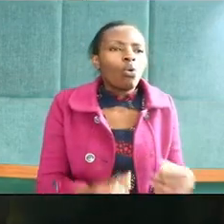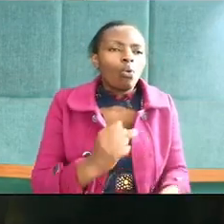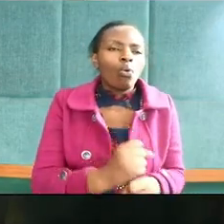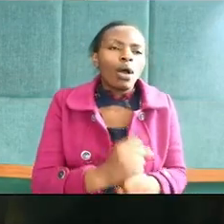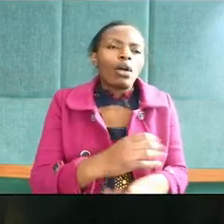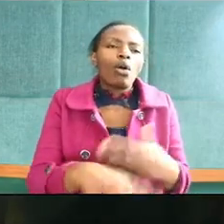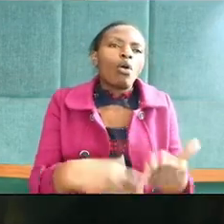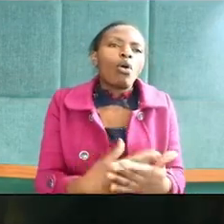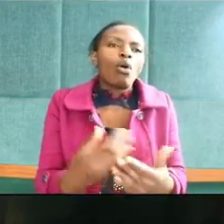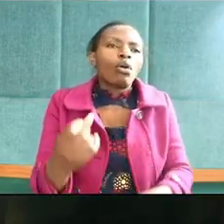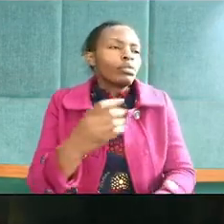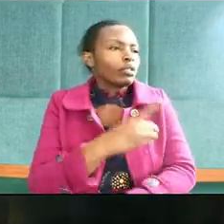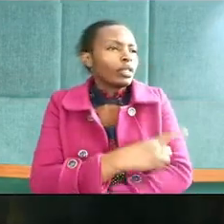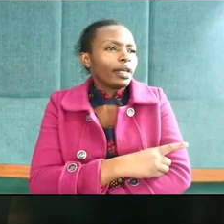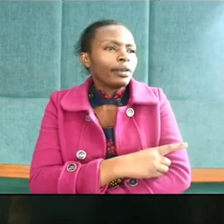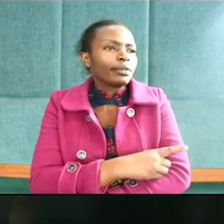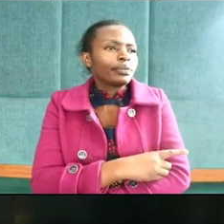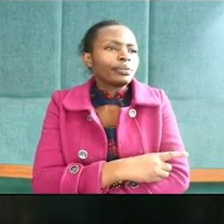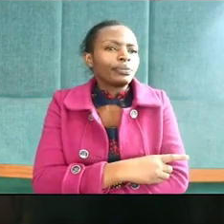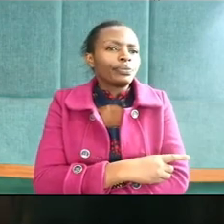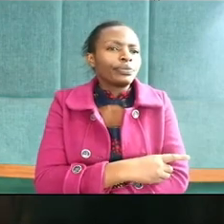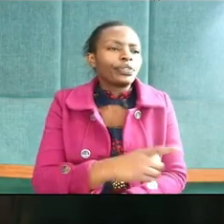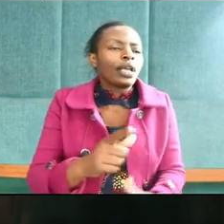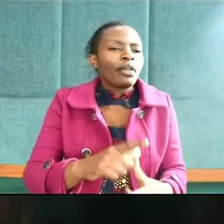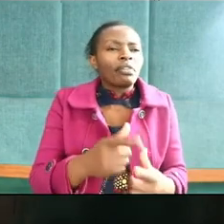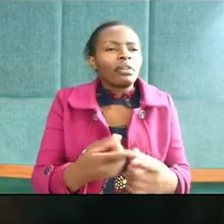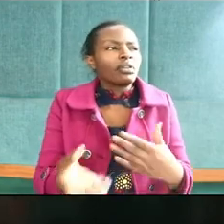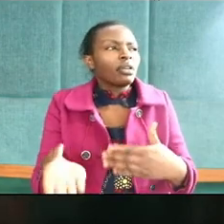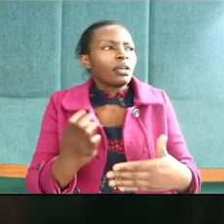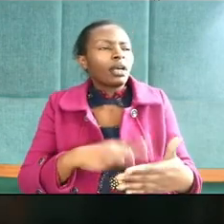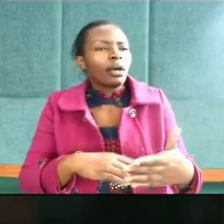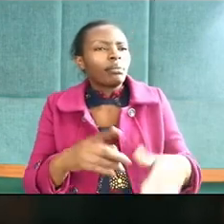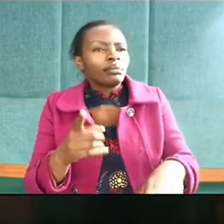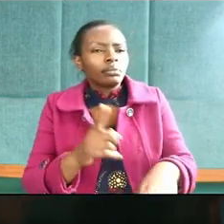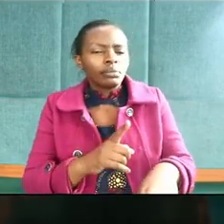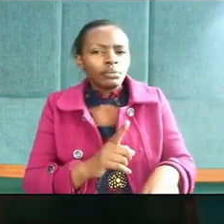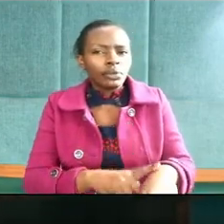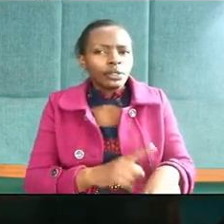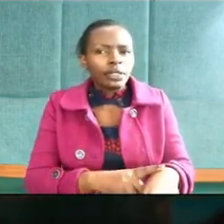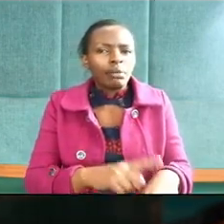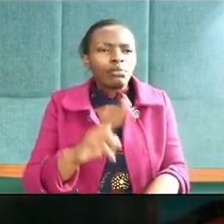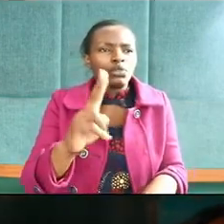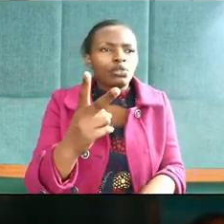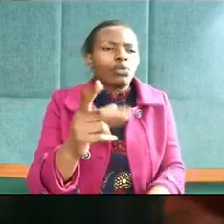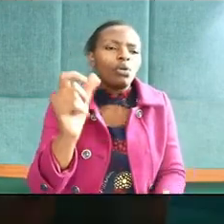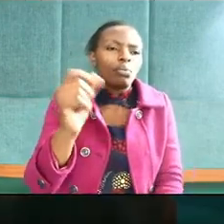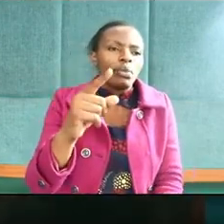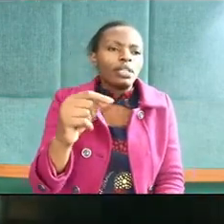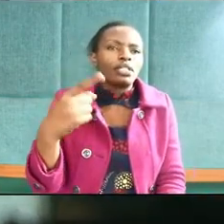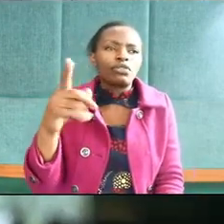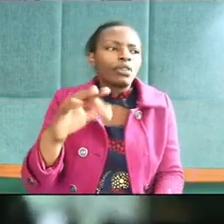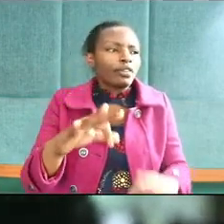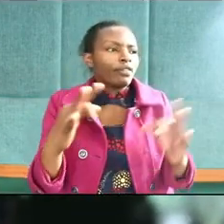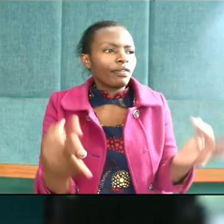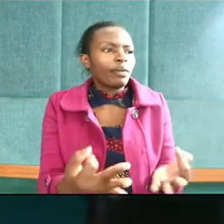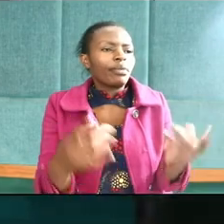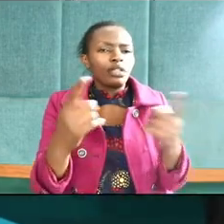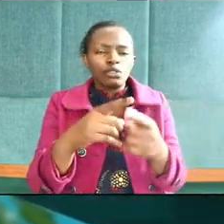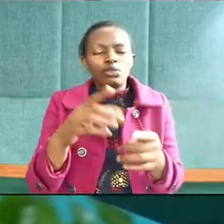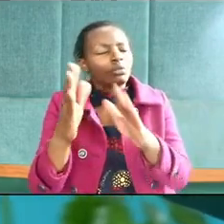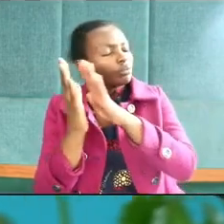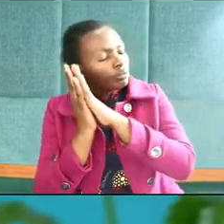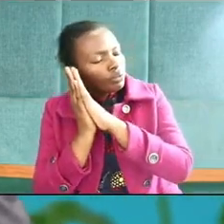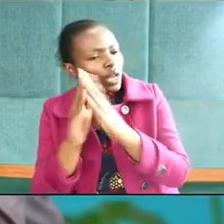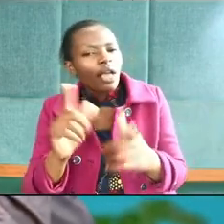evening, and then only come at the point when it is 2 minutes for the family to sleep, and they go only into